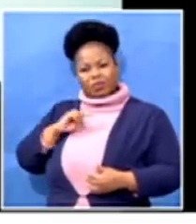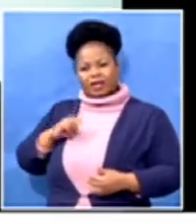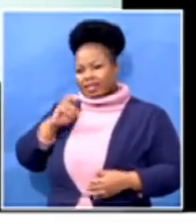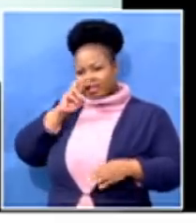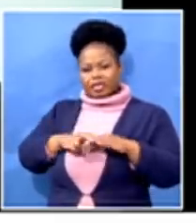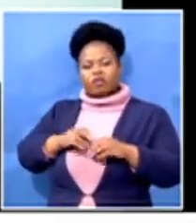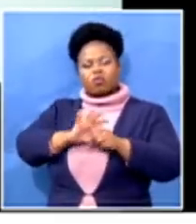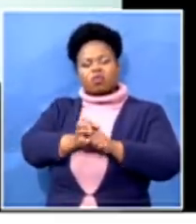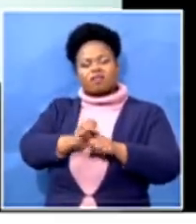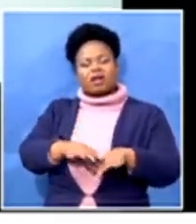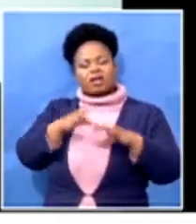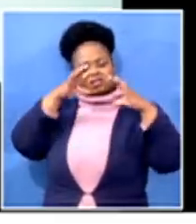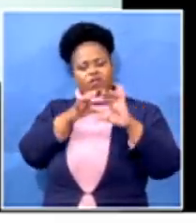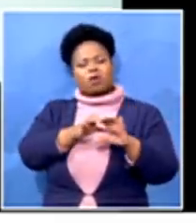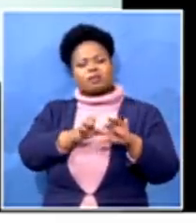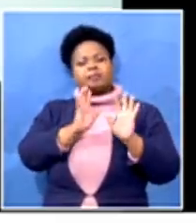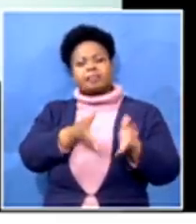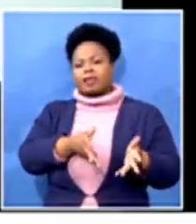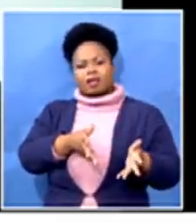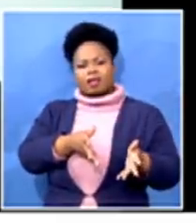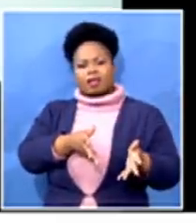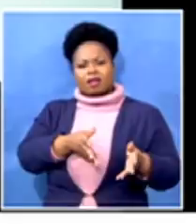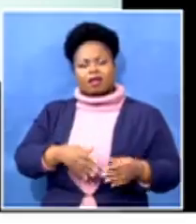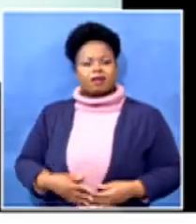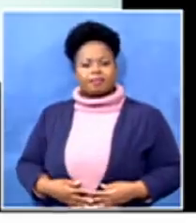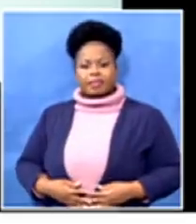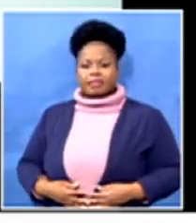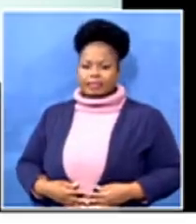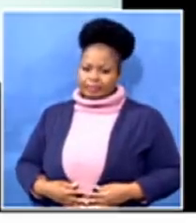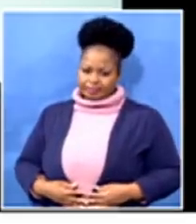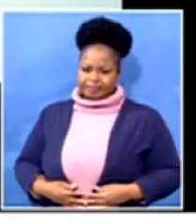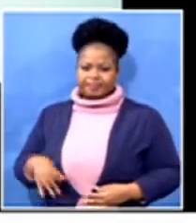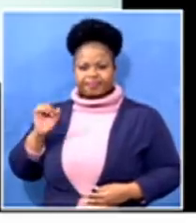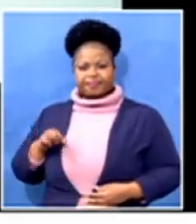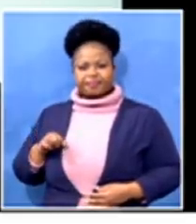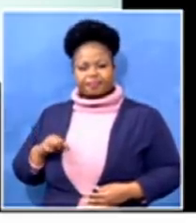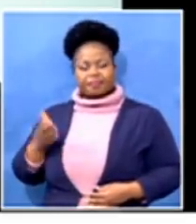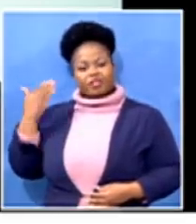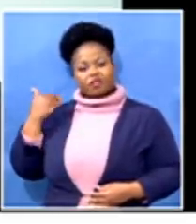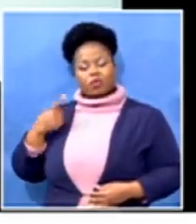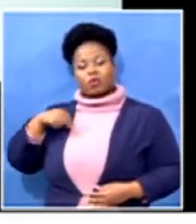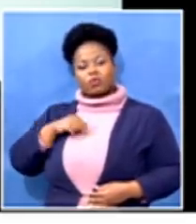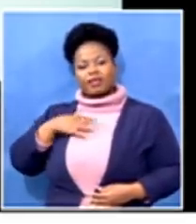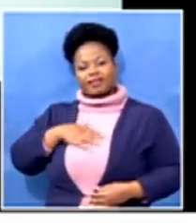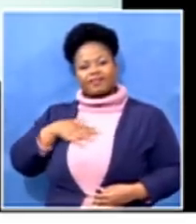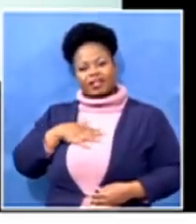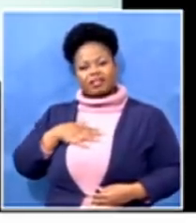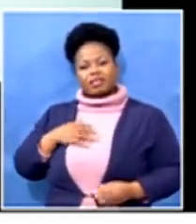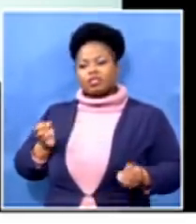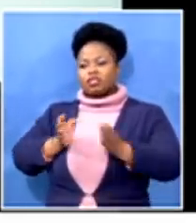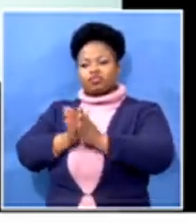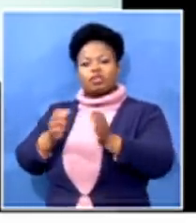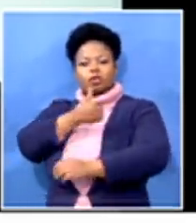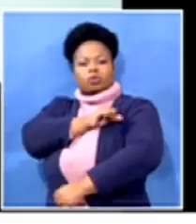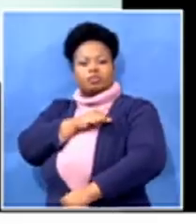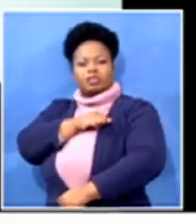for COVID patients, and so there have been some instances where we felt that the beds in the general hospitals where